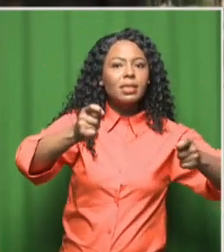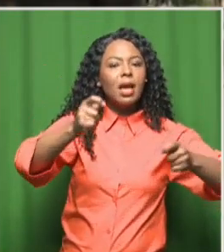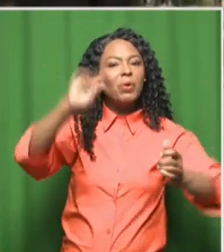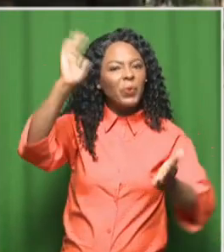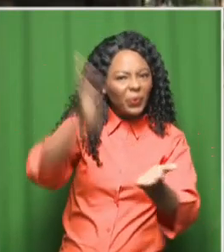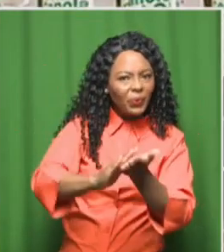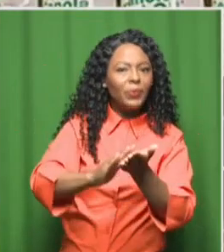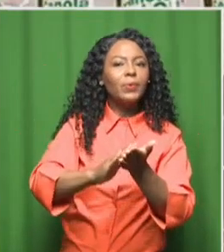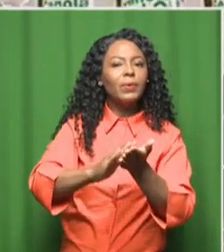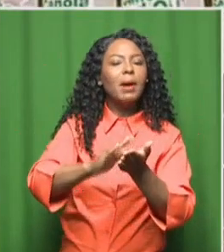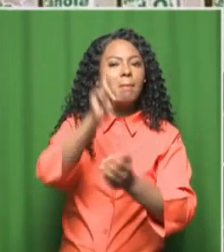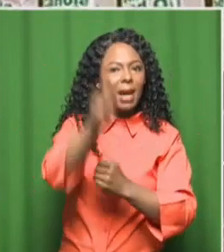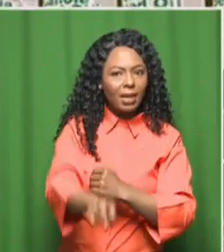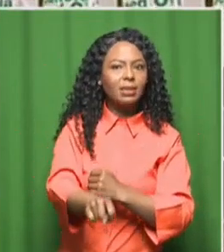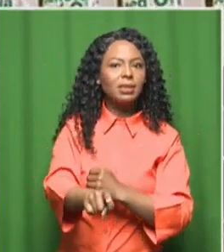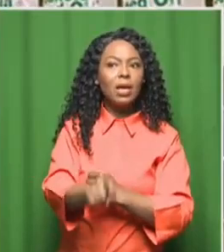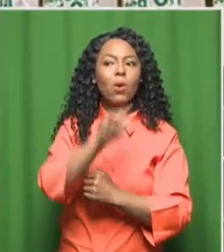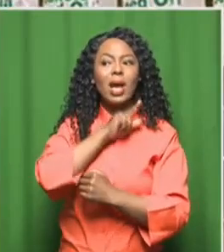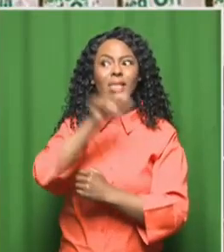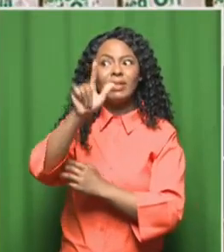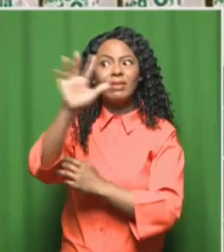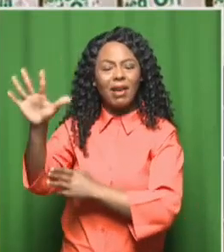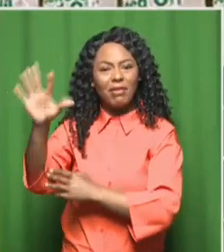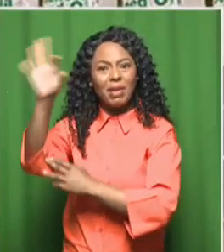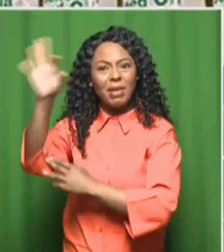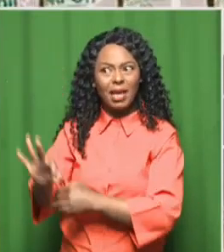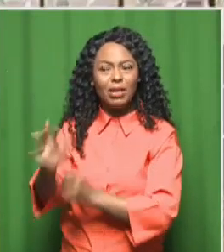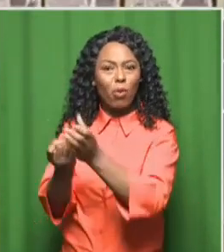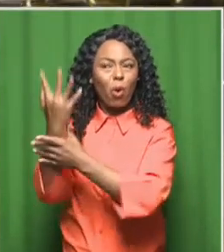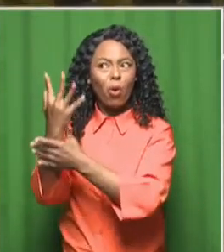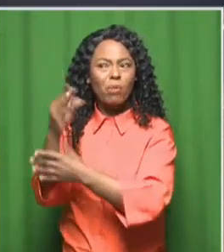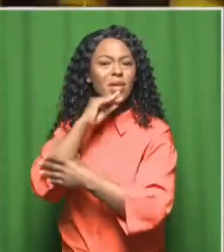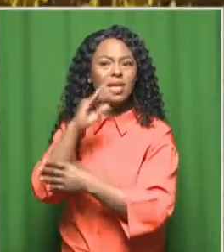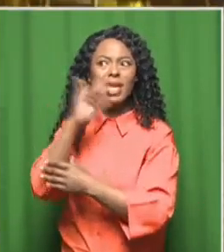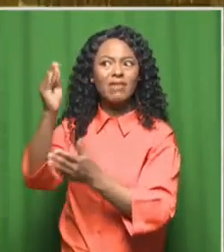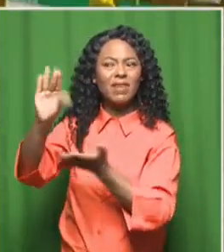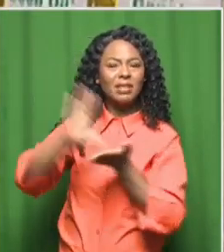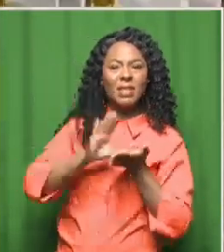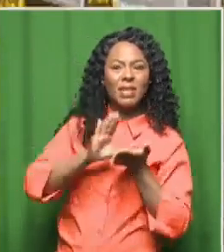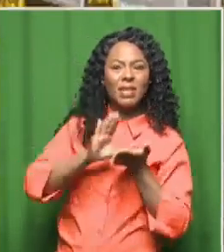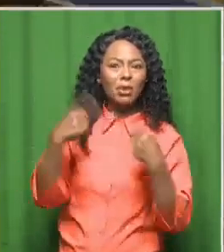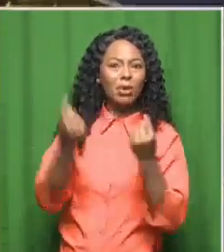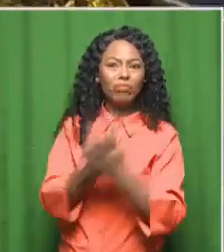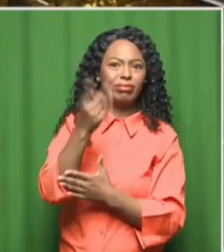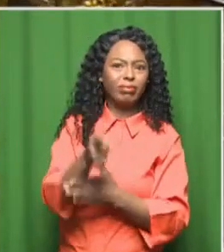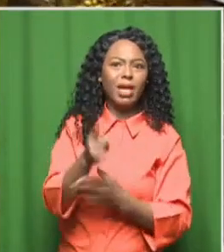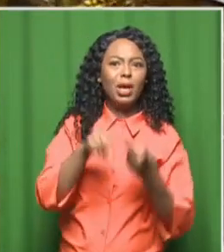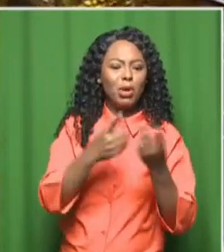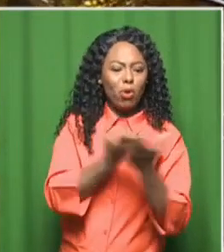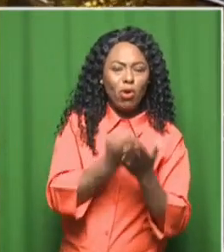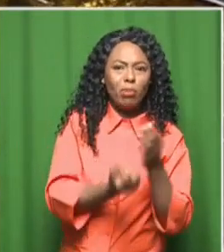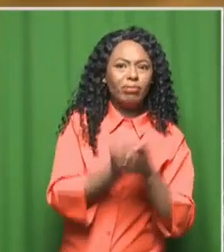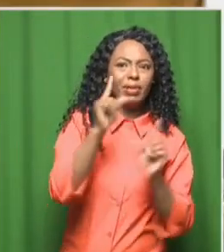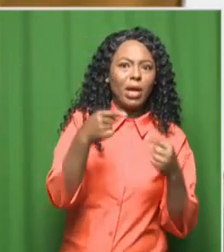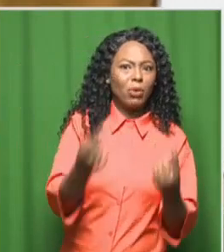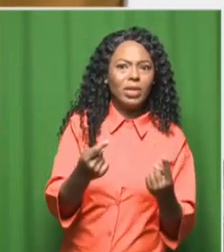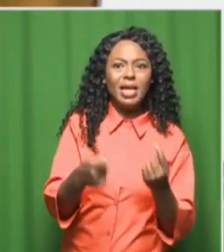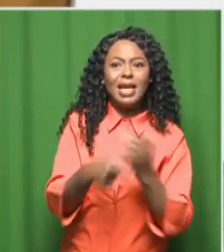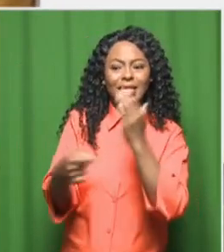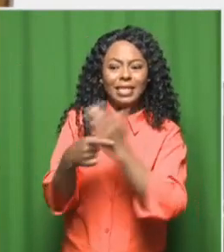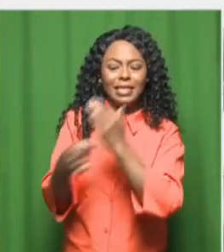75% and growing, right, you're not getting investment coming in, you're not getting the economy to grow, your tax base is getting